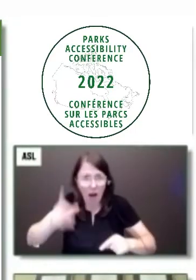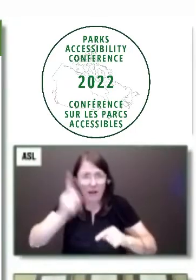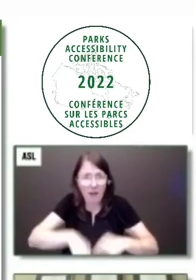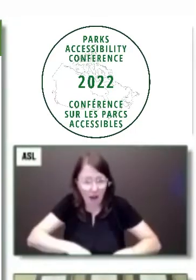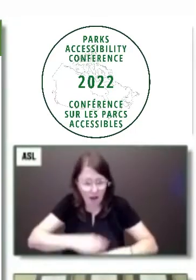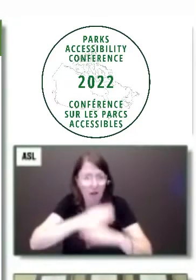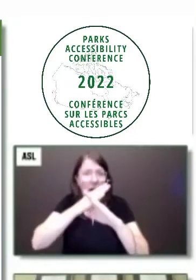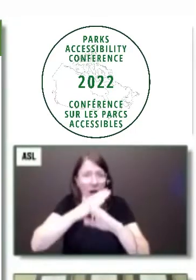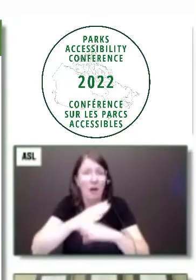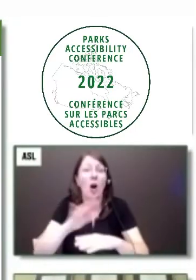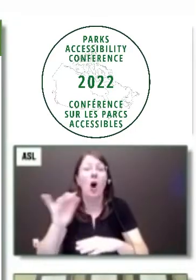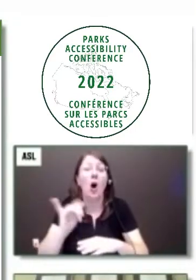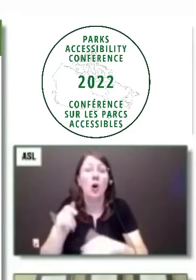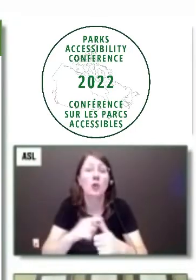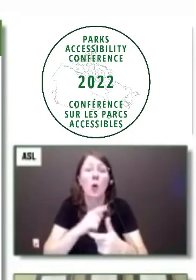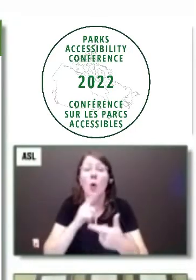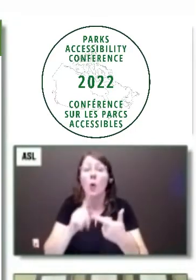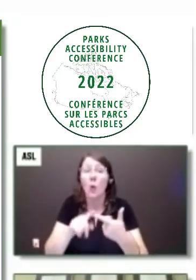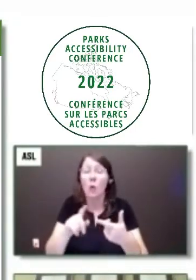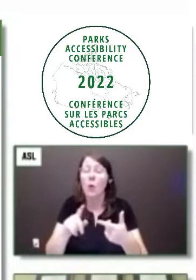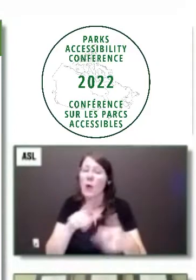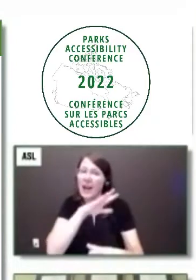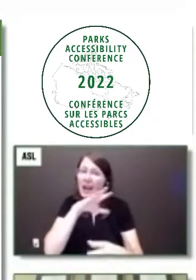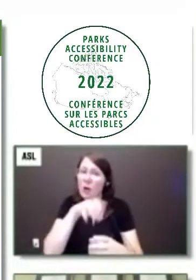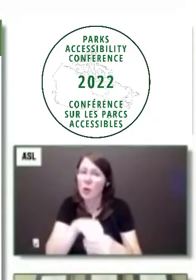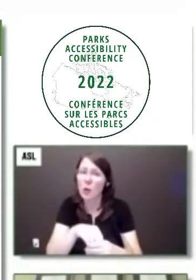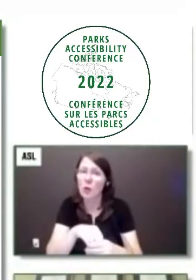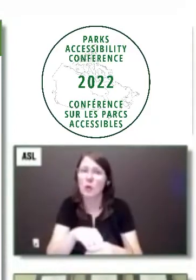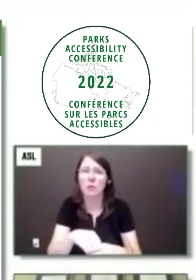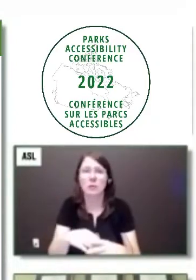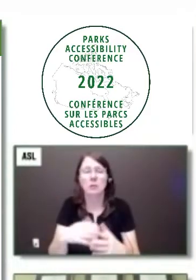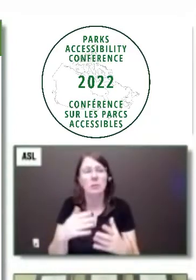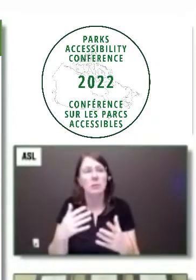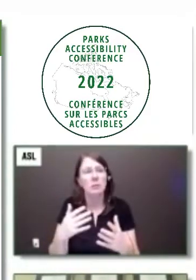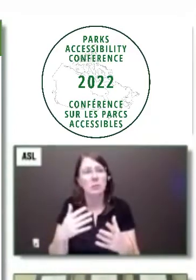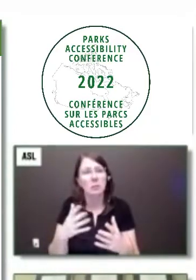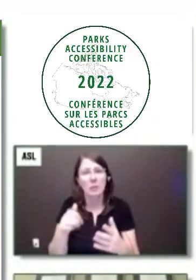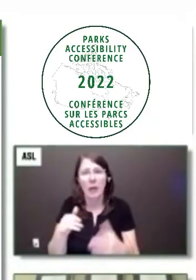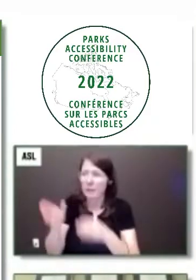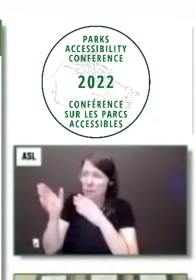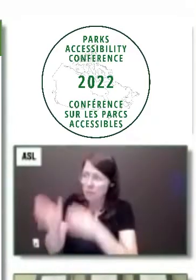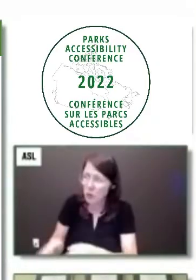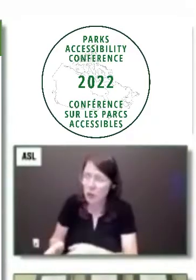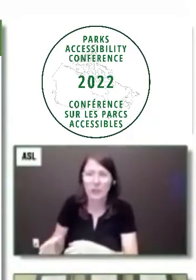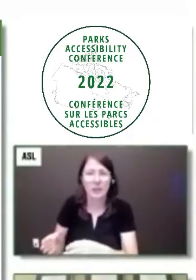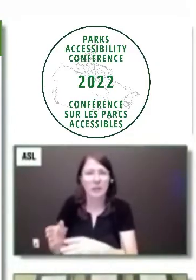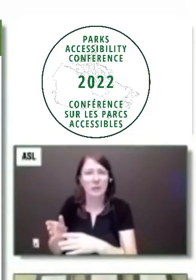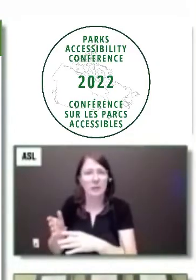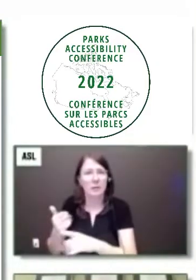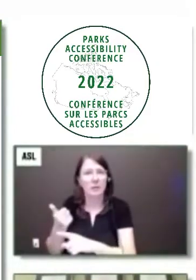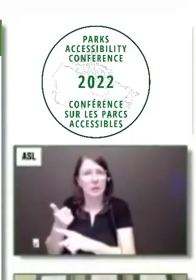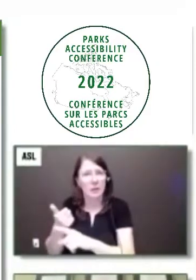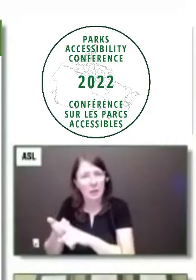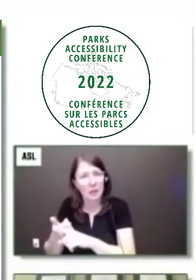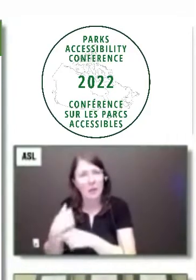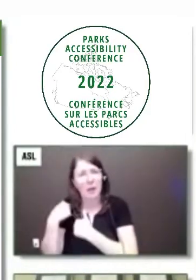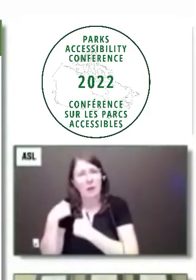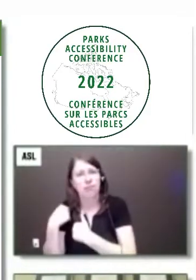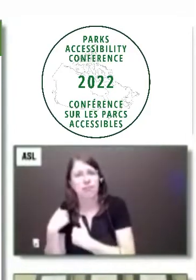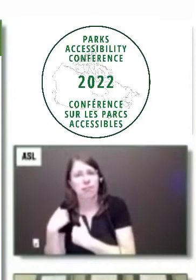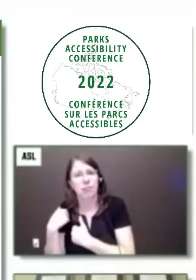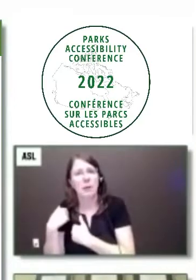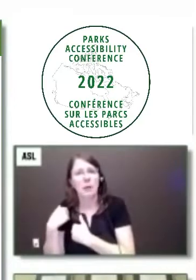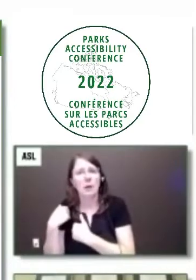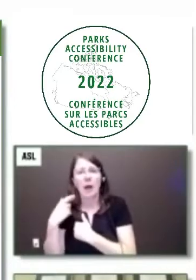burden. So that's the cumulative effect of conditions that will, something like, the effort that you have to put in to